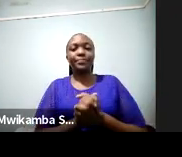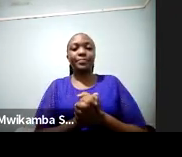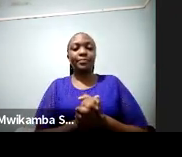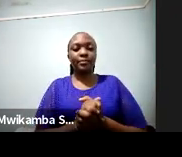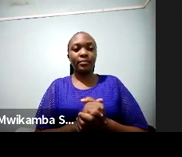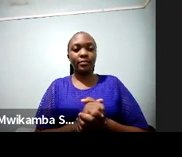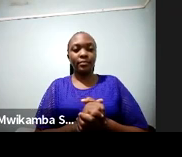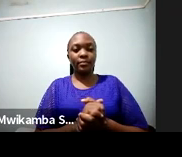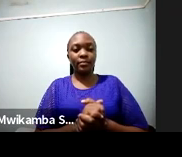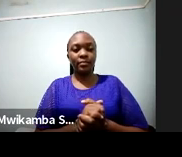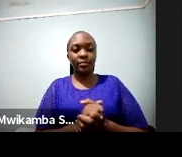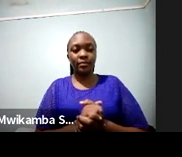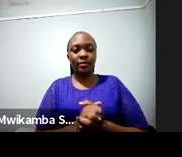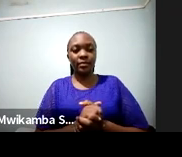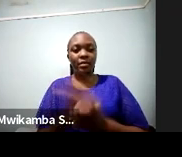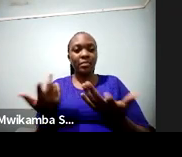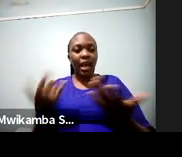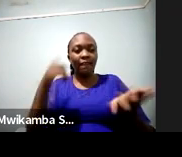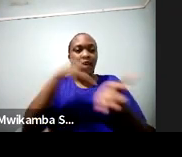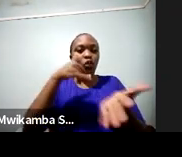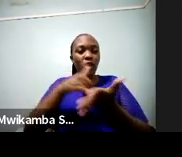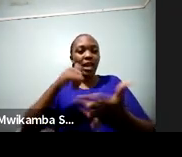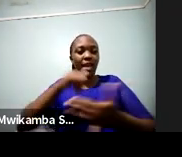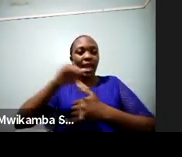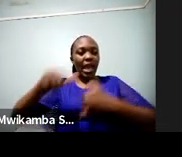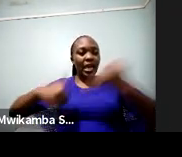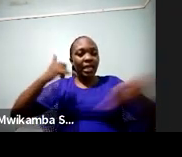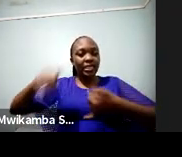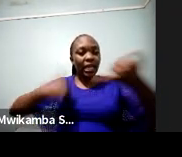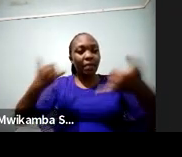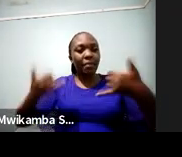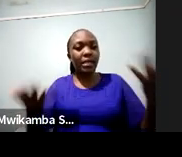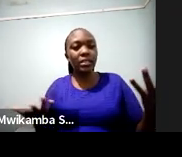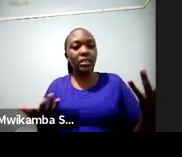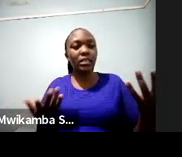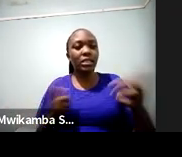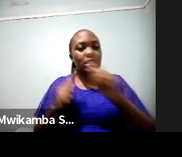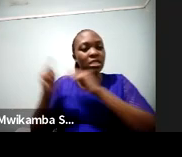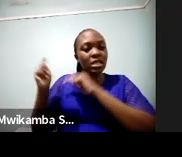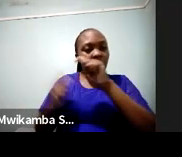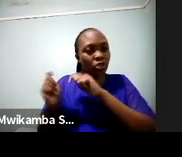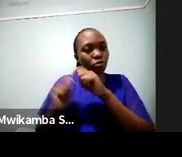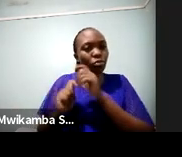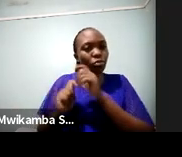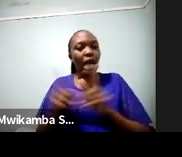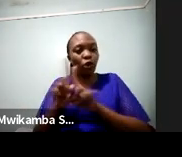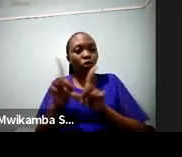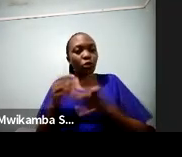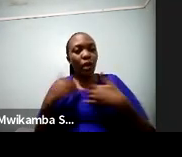in transportation and other things that I consider important. And of course, an element of other, which is in the future.